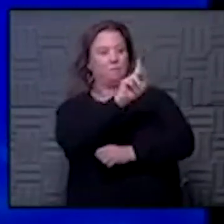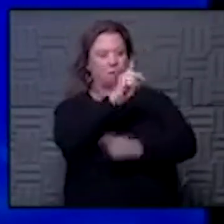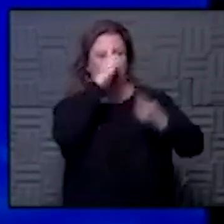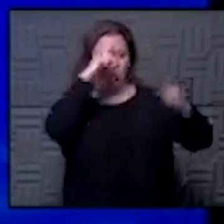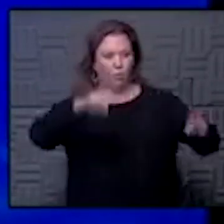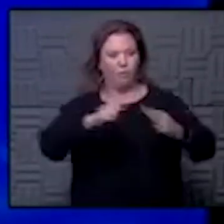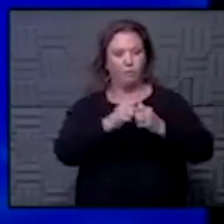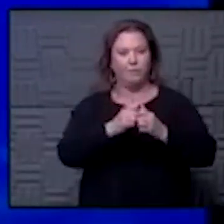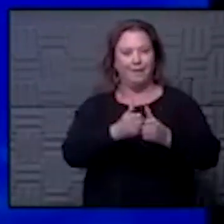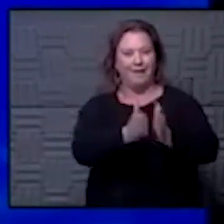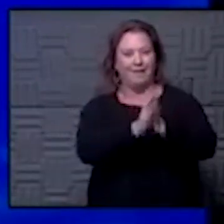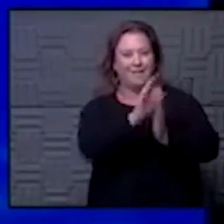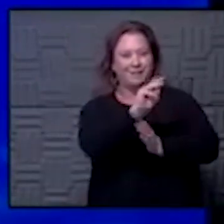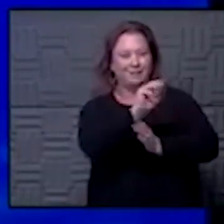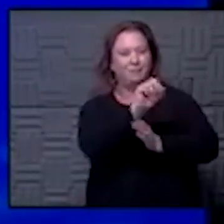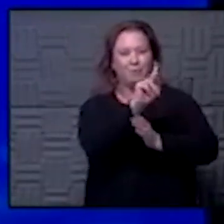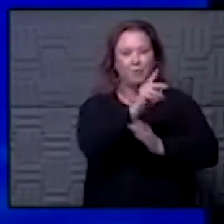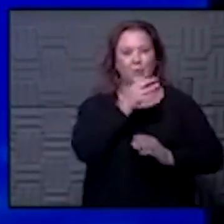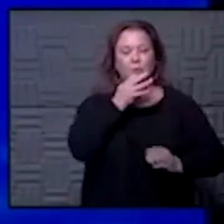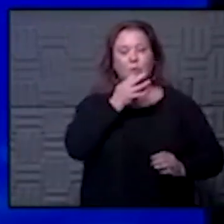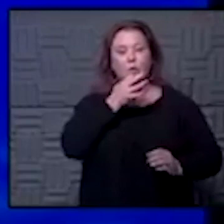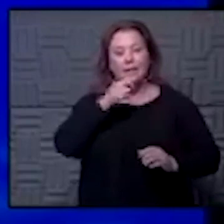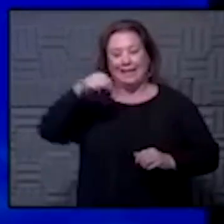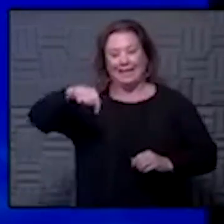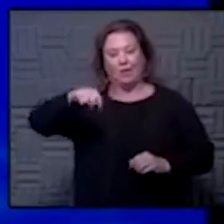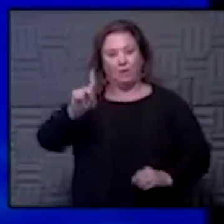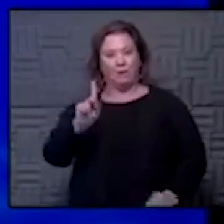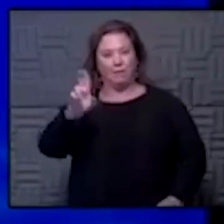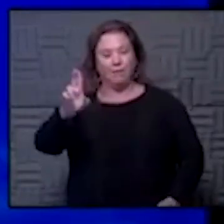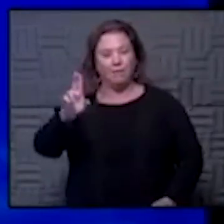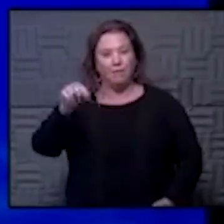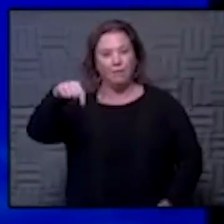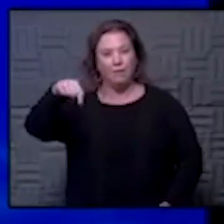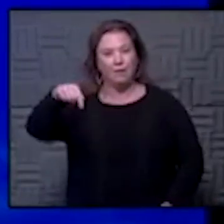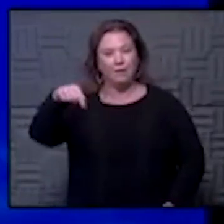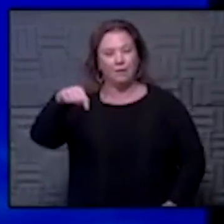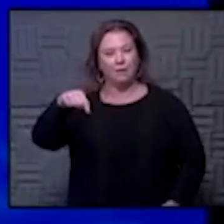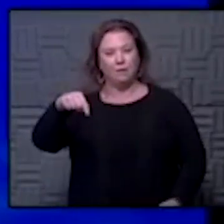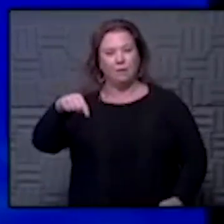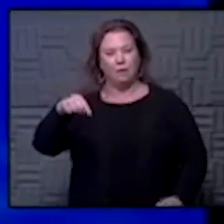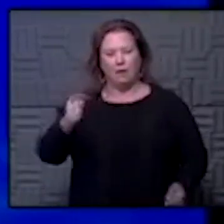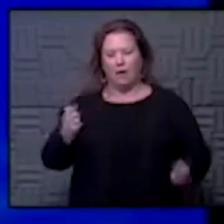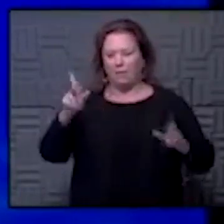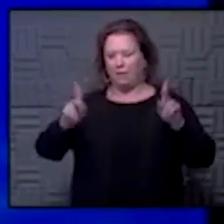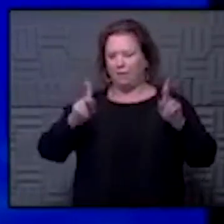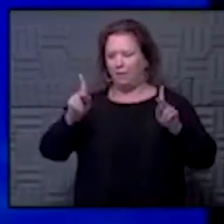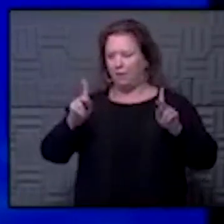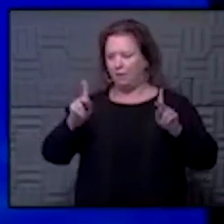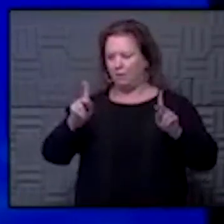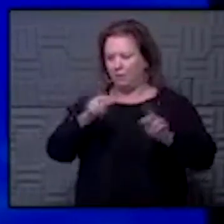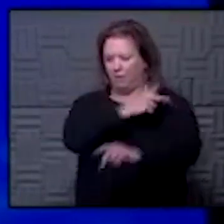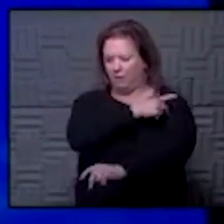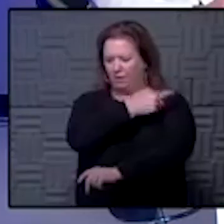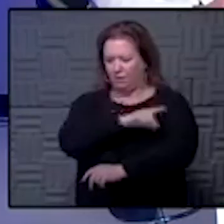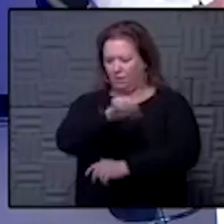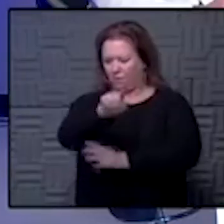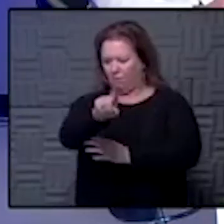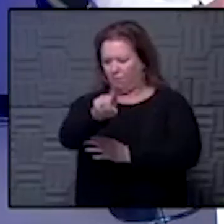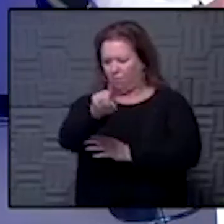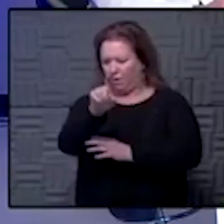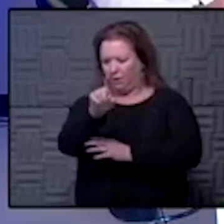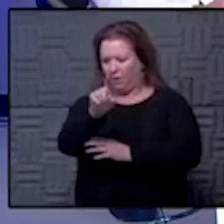thing, and I'll ask him, but right here in our hospital, we have, how many do we have today? 120.